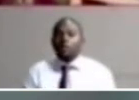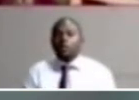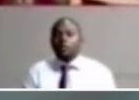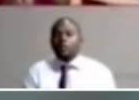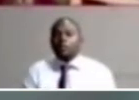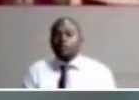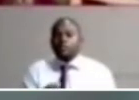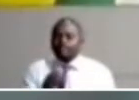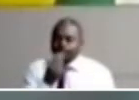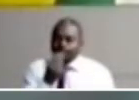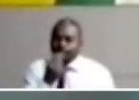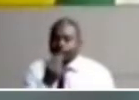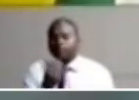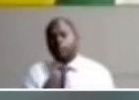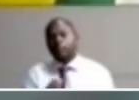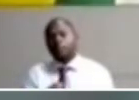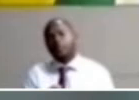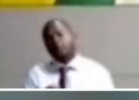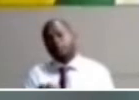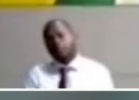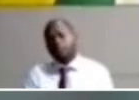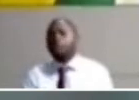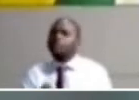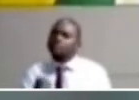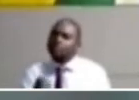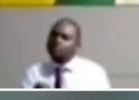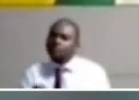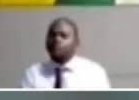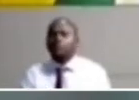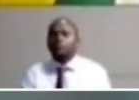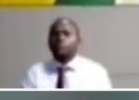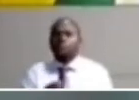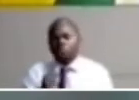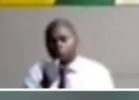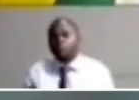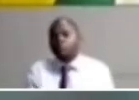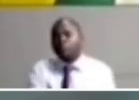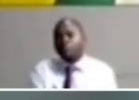mouth. They just earn a daily bread.